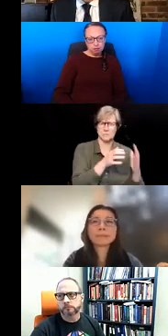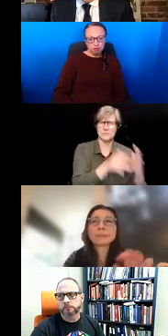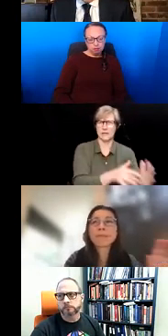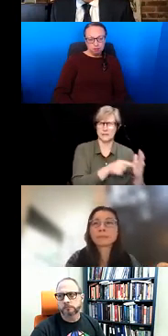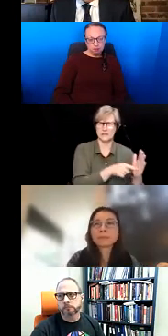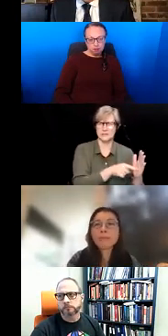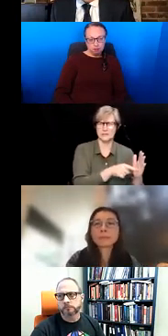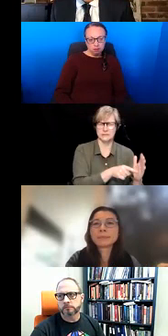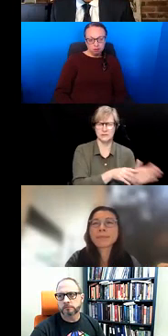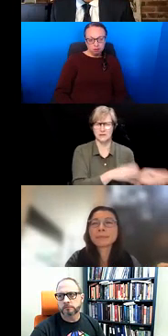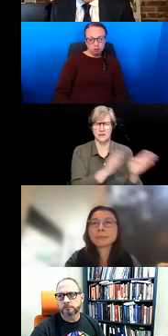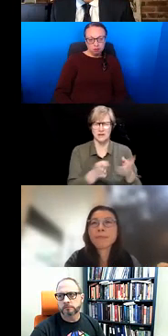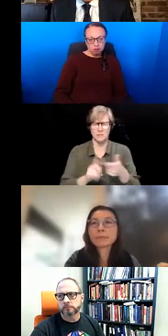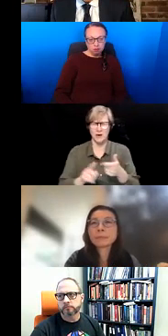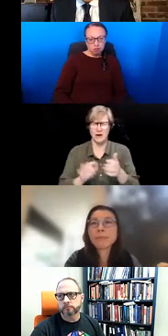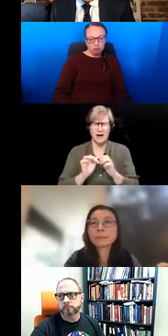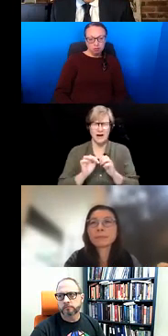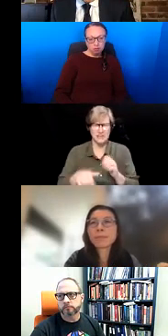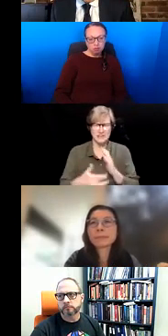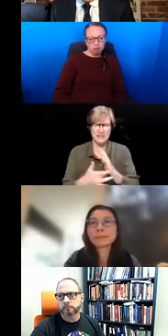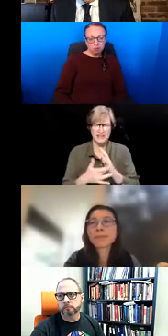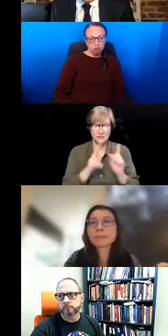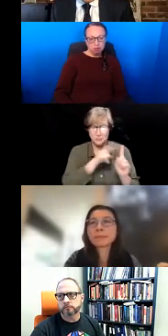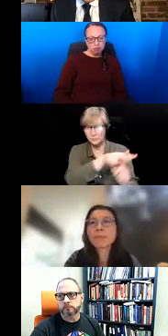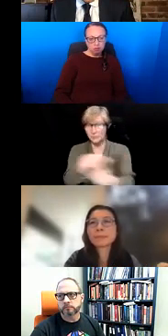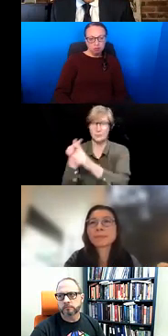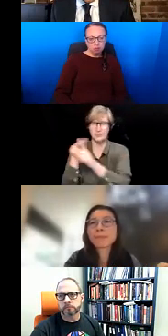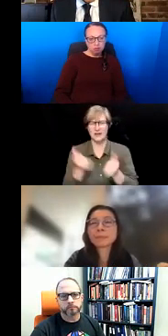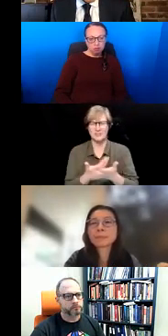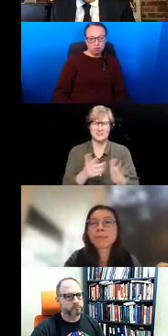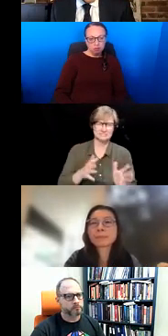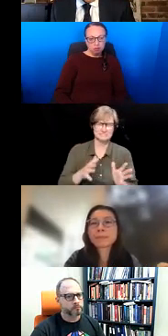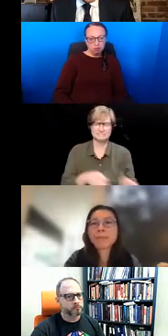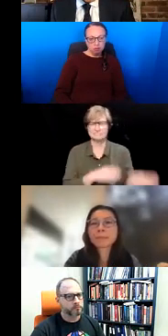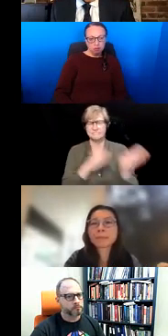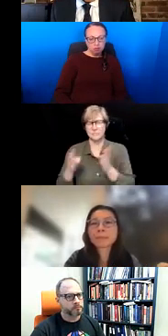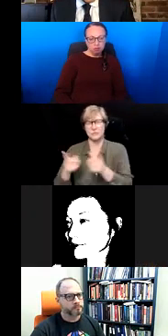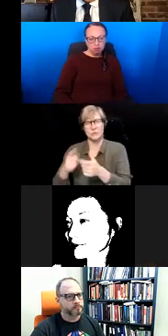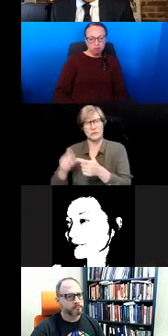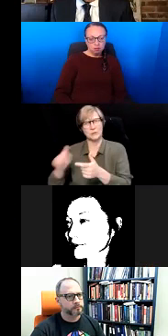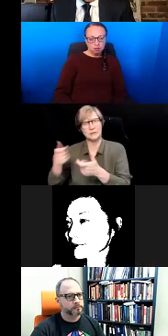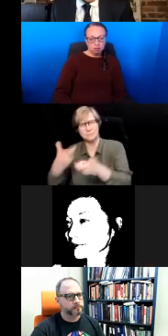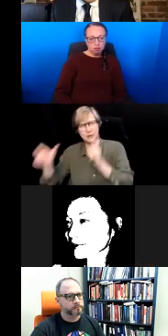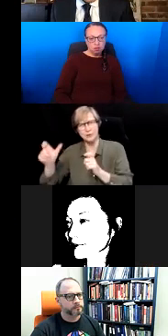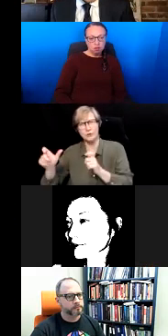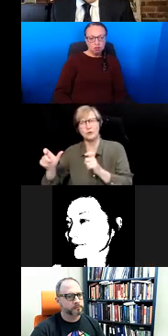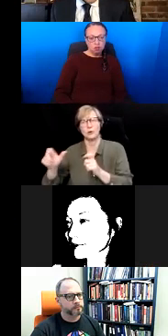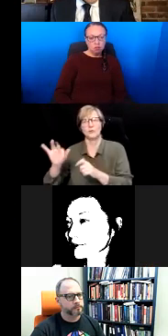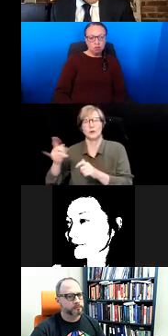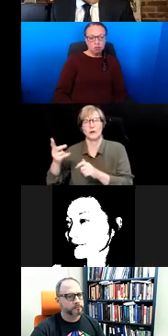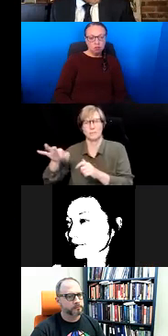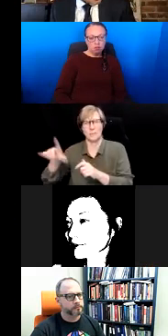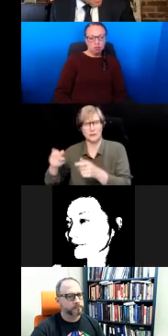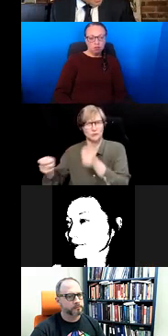justify widespread use of these technologies yet. And so the next steps for us are larger randomized controlled trials.